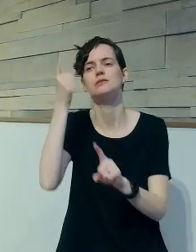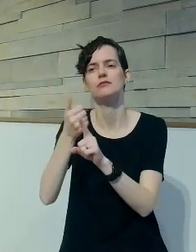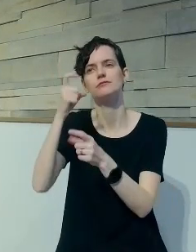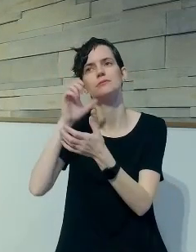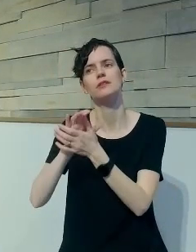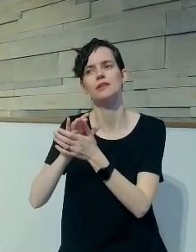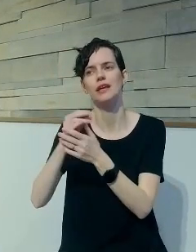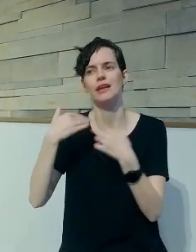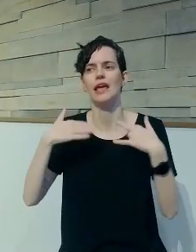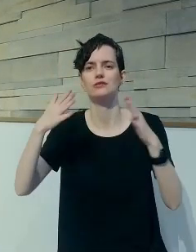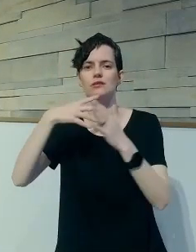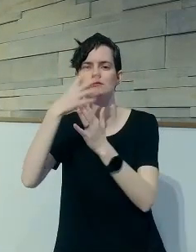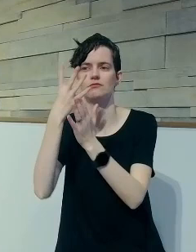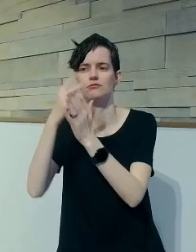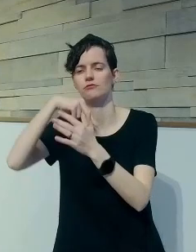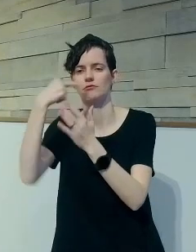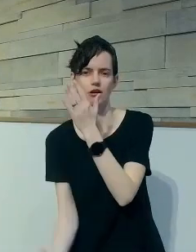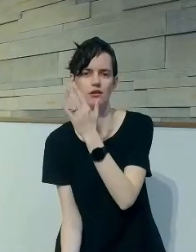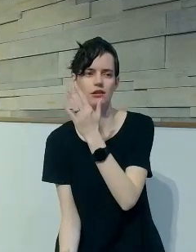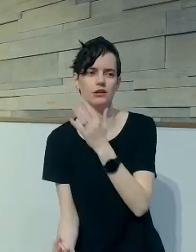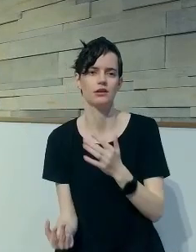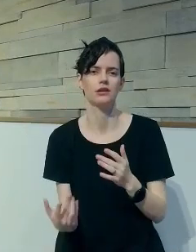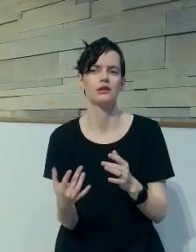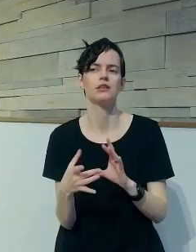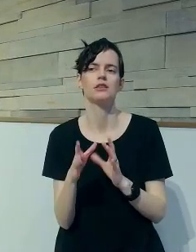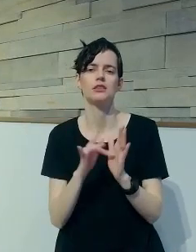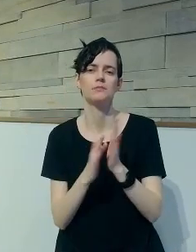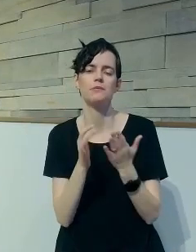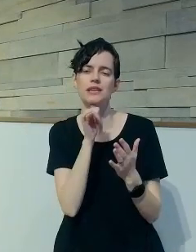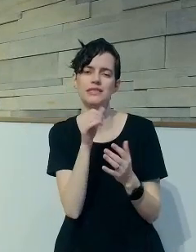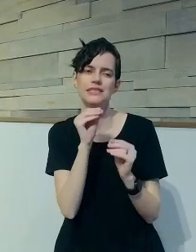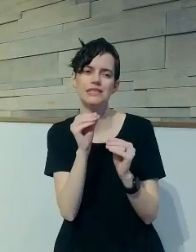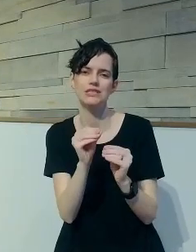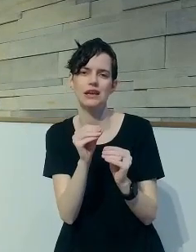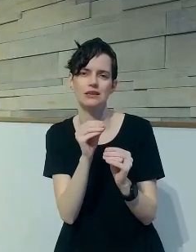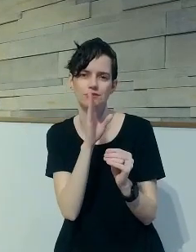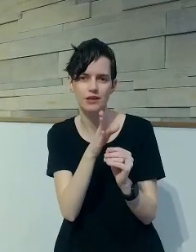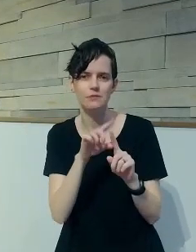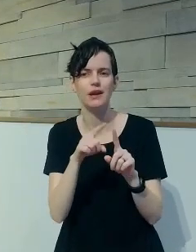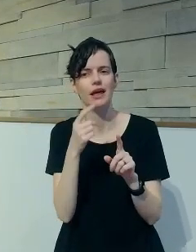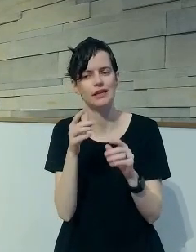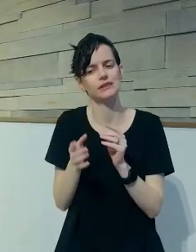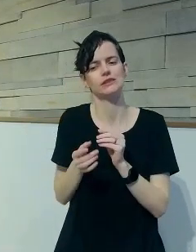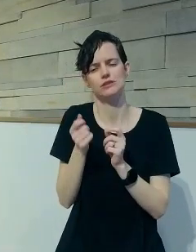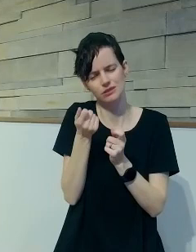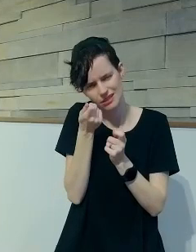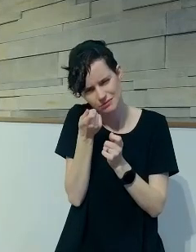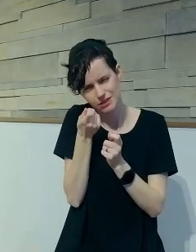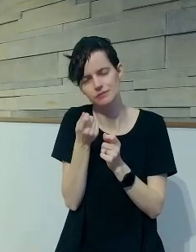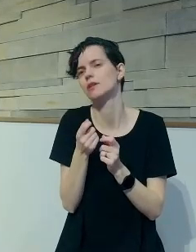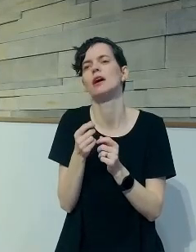angel, although I think the Bible doesn't teach it directly. It hints at that, and that's why I believe. I believe in the demons, probably fallen angels